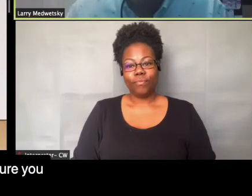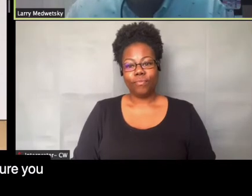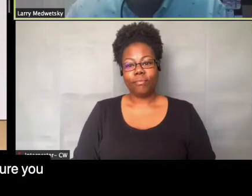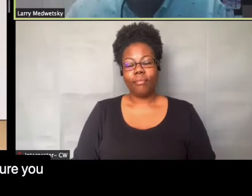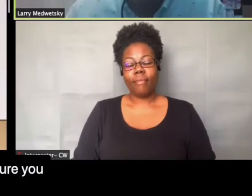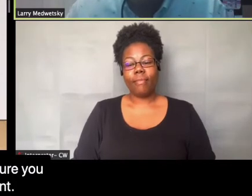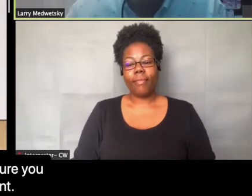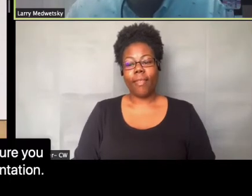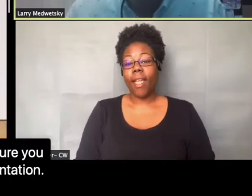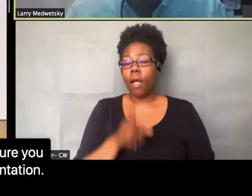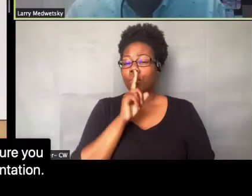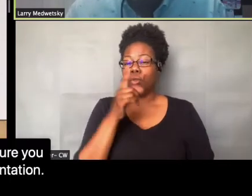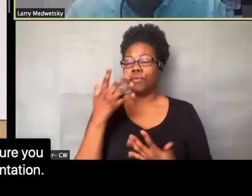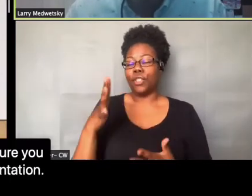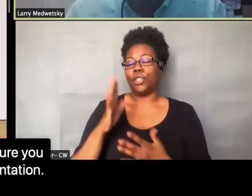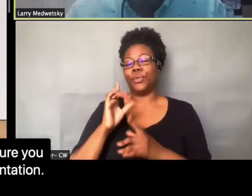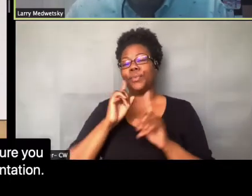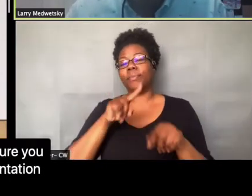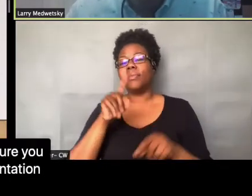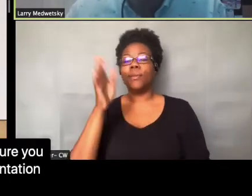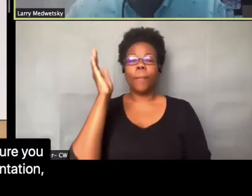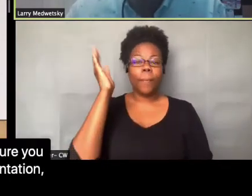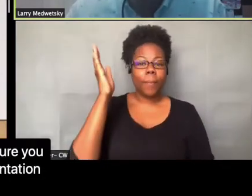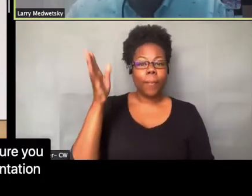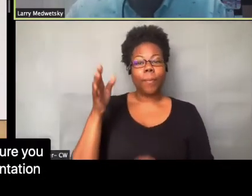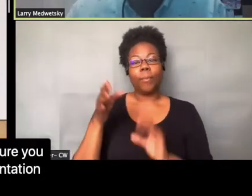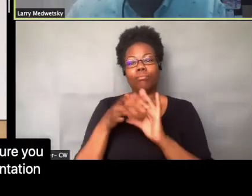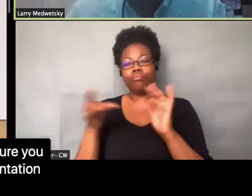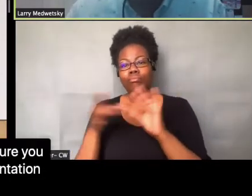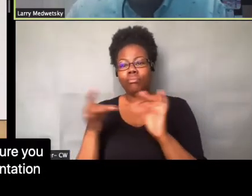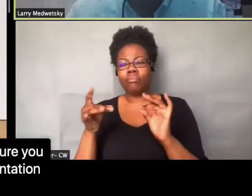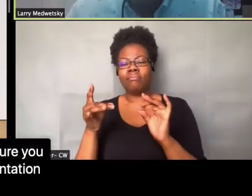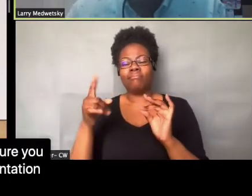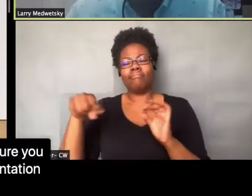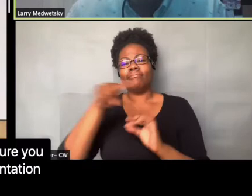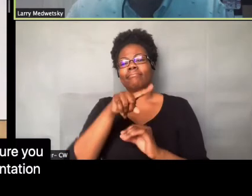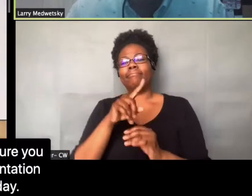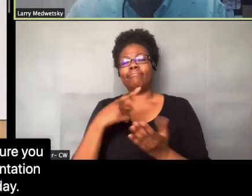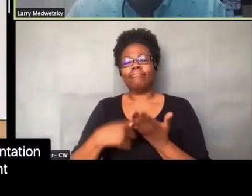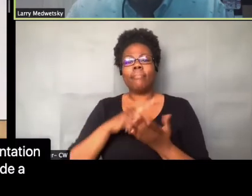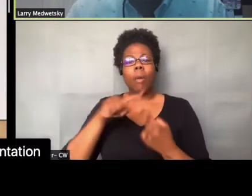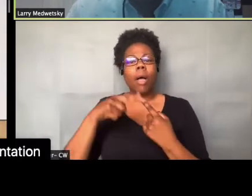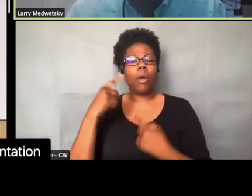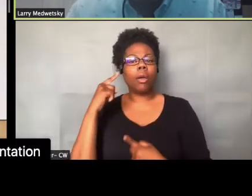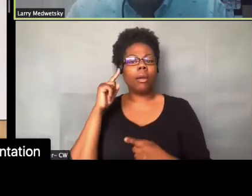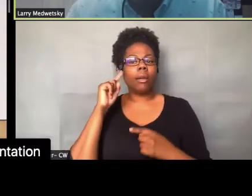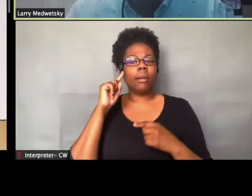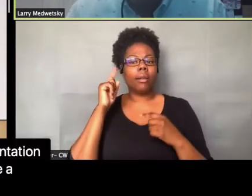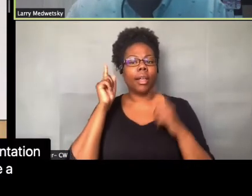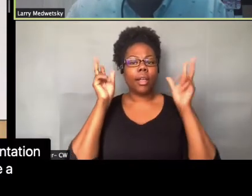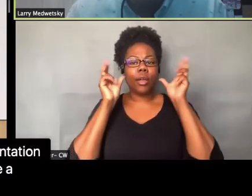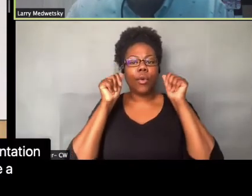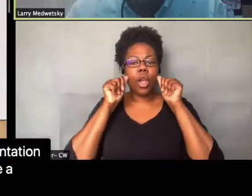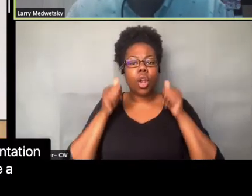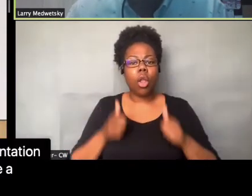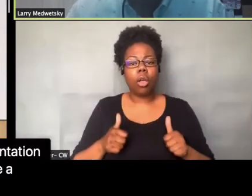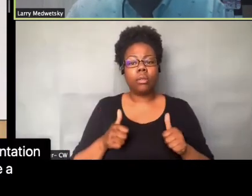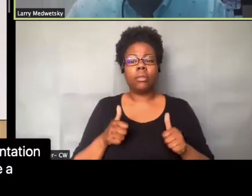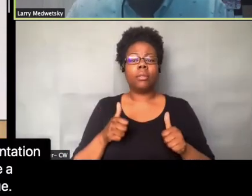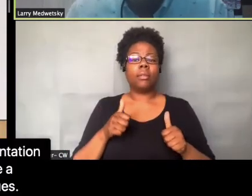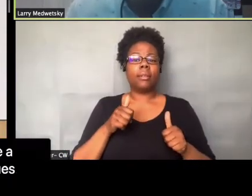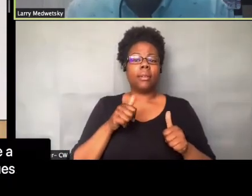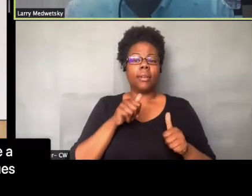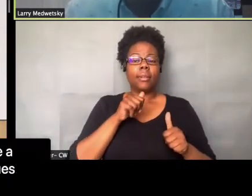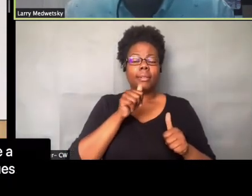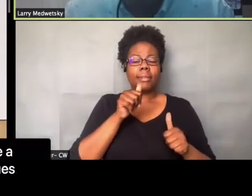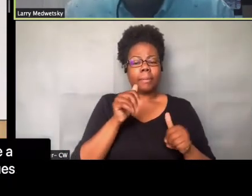lectures or presentations that talk about how hearing loss is not a minor problem, but associated with other major issues, such